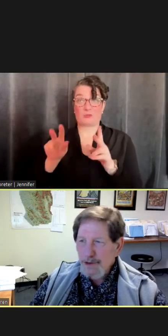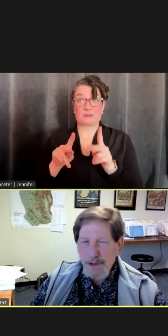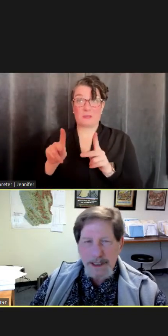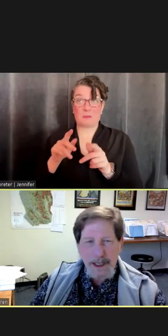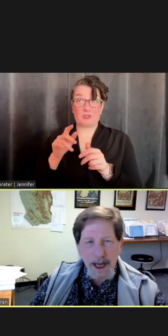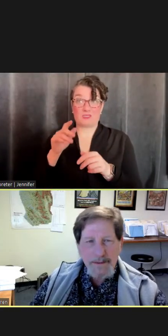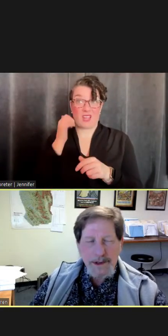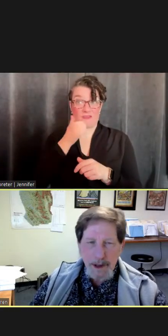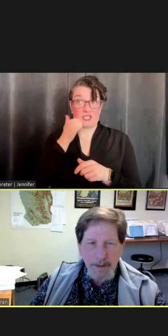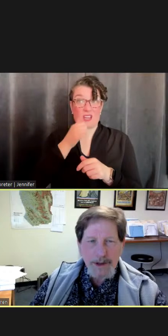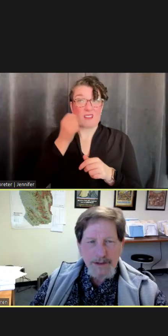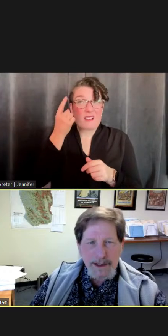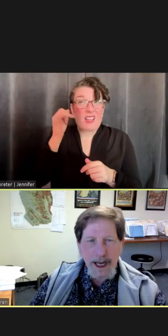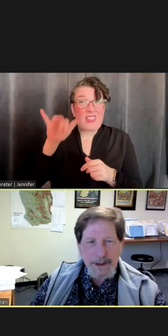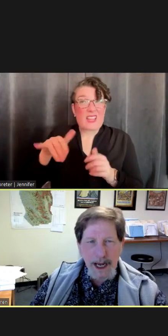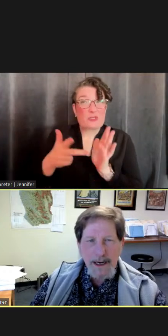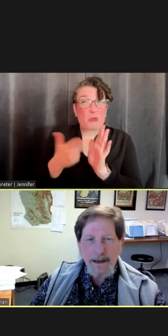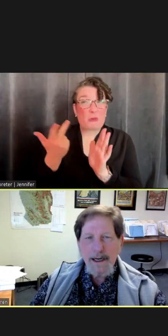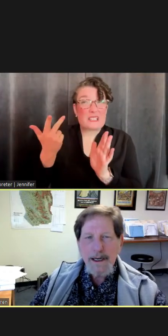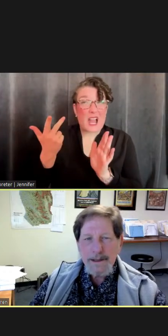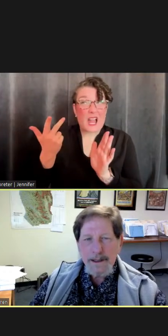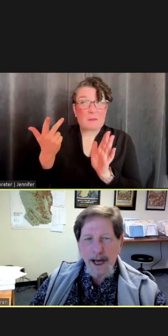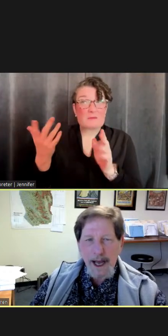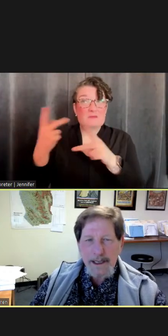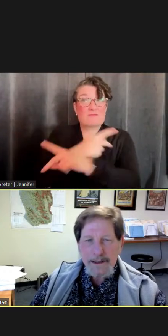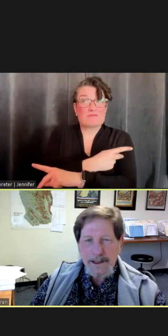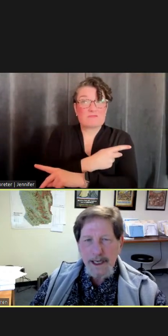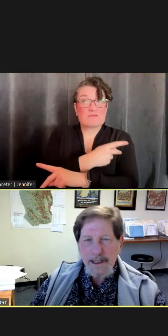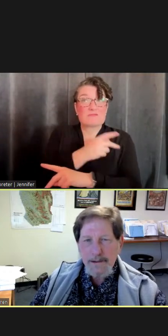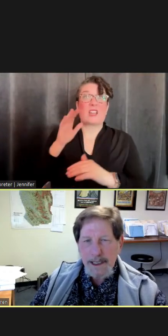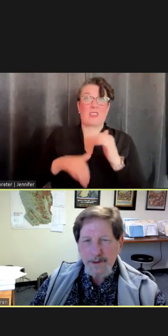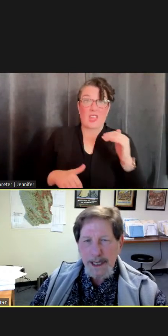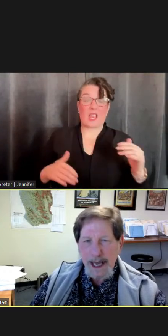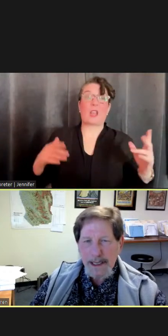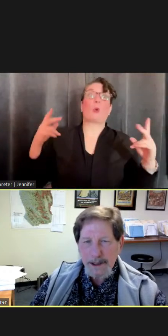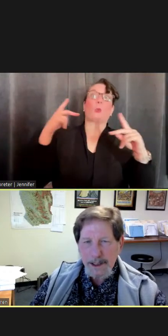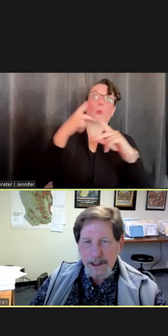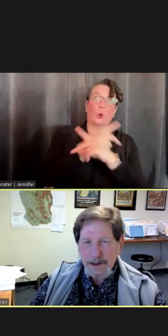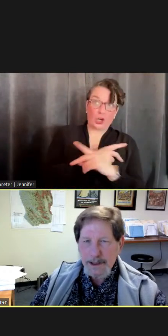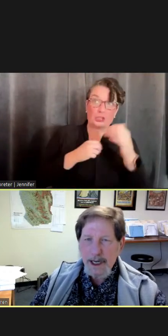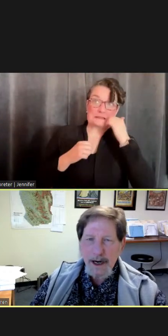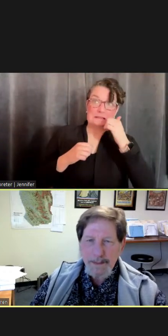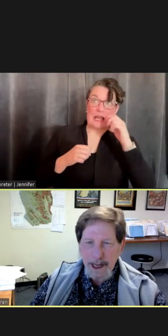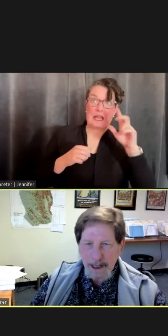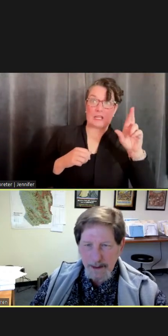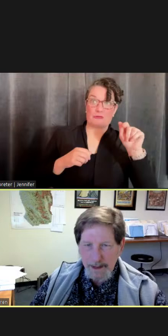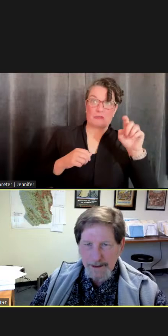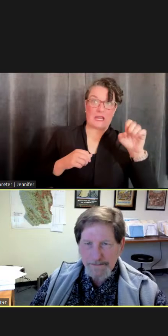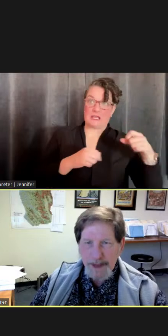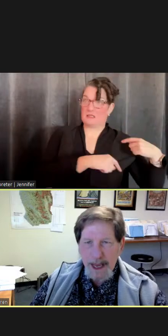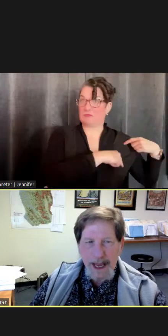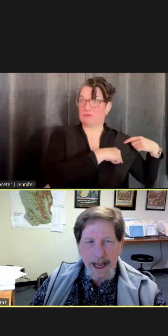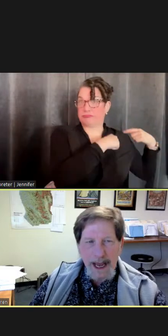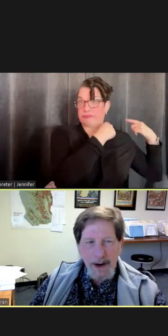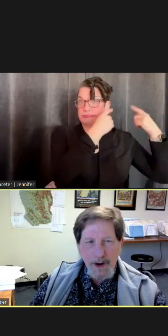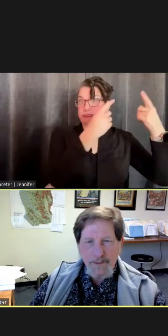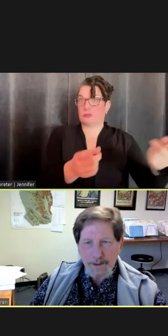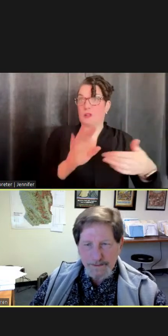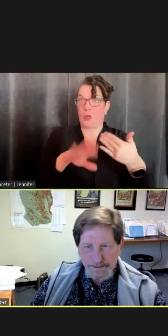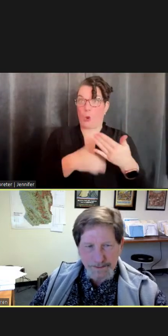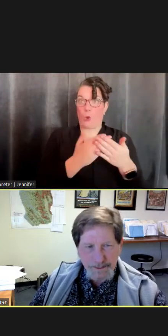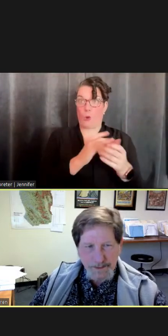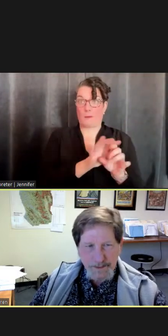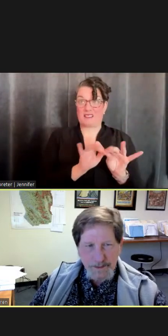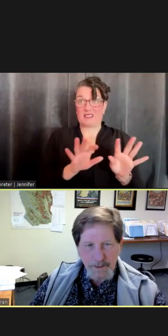was almost three times higher than the highest daily rates we had during this entire pandemic.